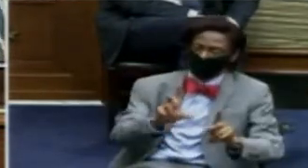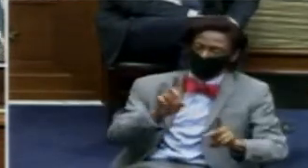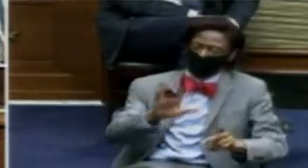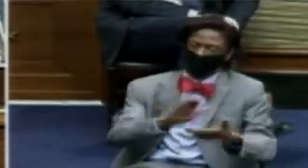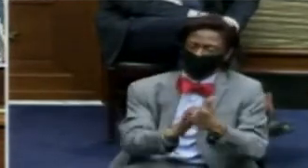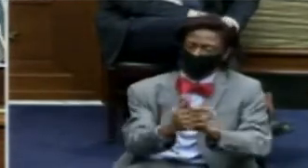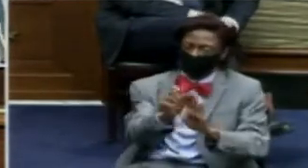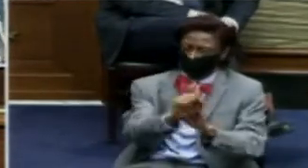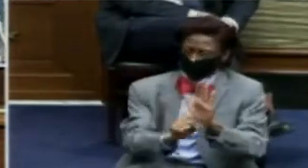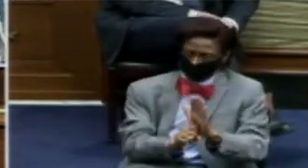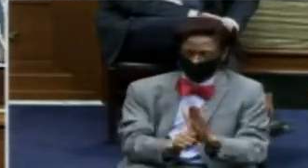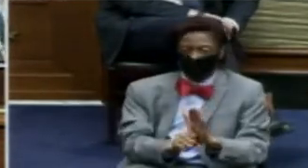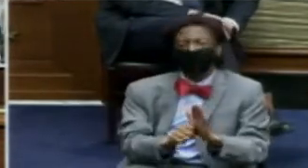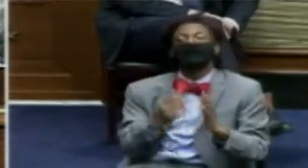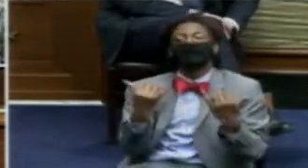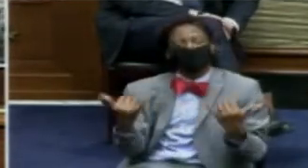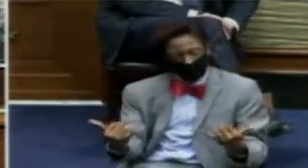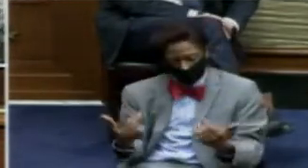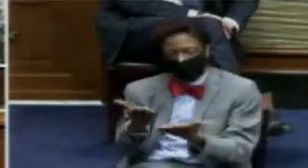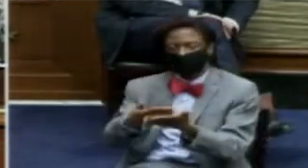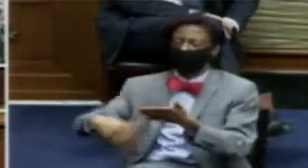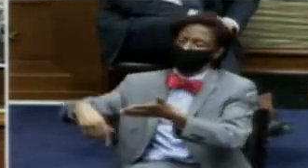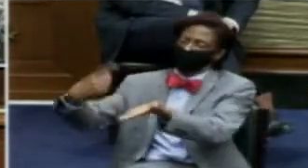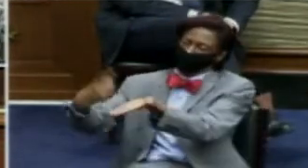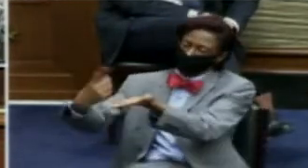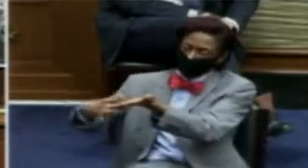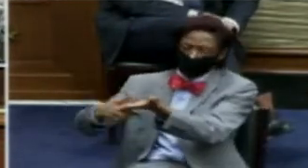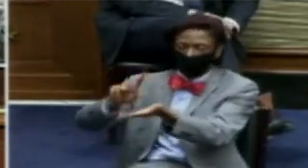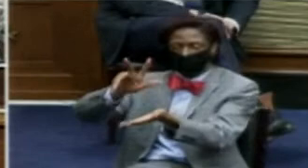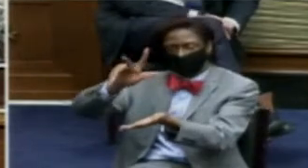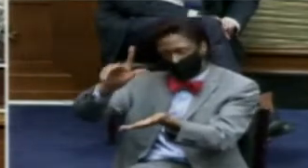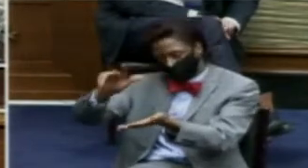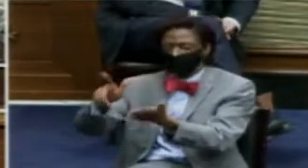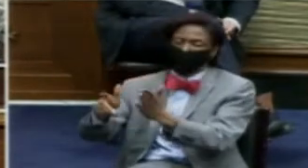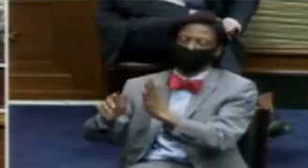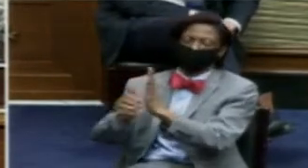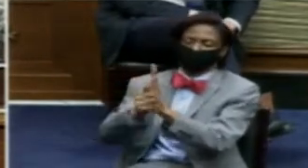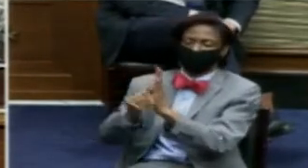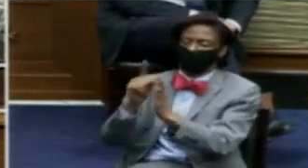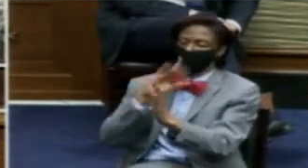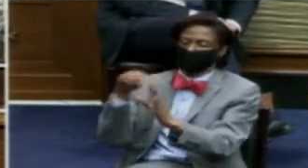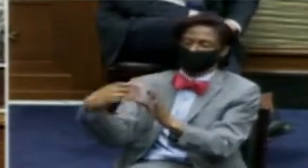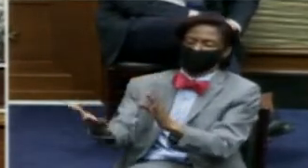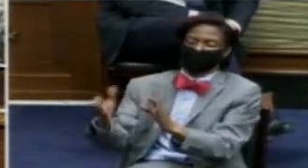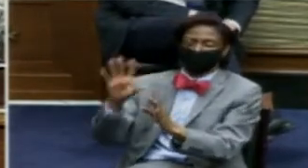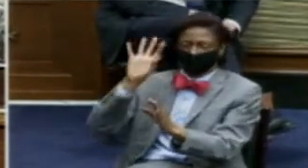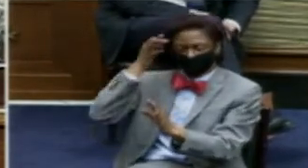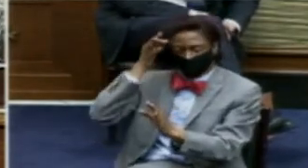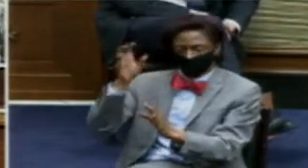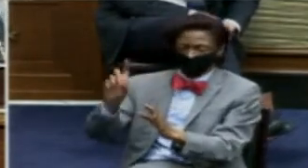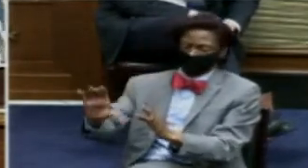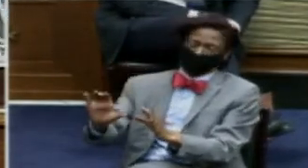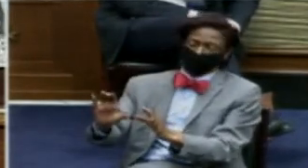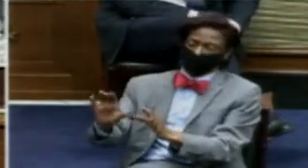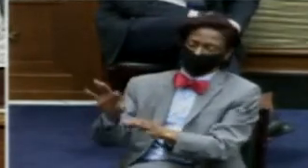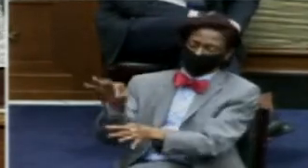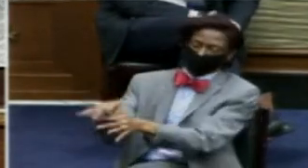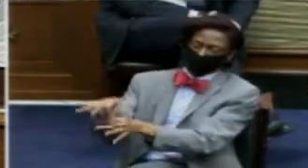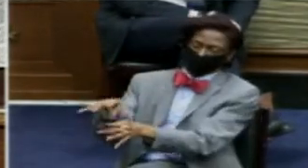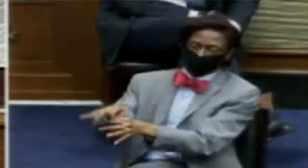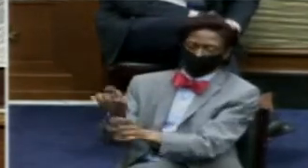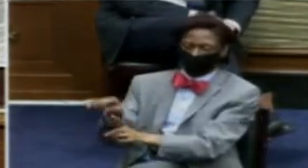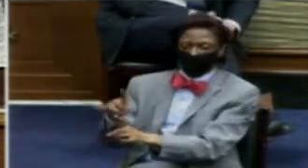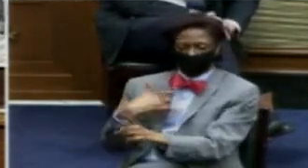that the 23rd Amendment, which gave the federal district electoral votes, precludes admission of the state of